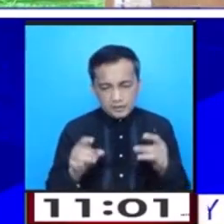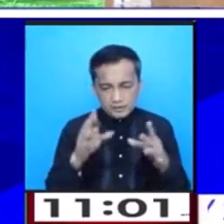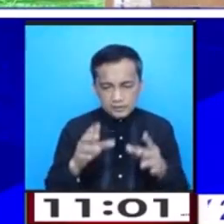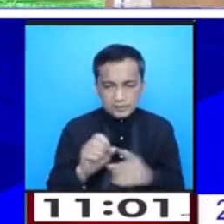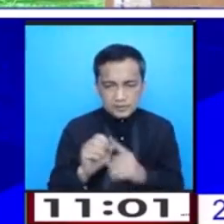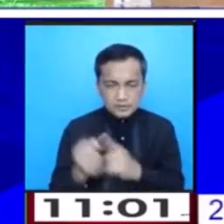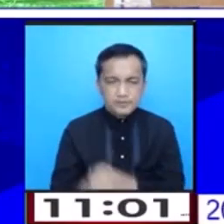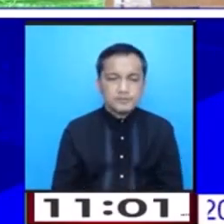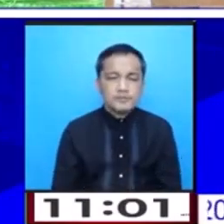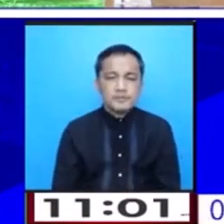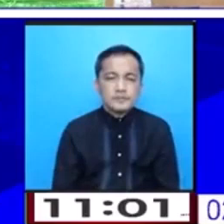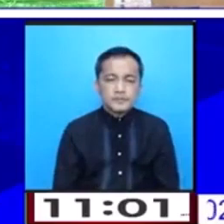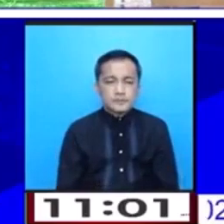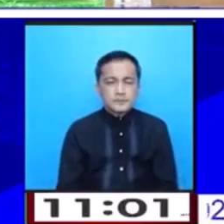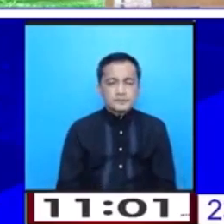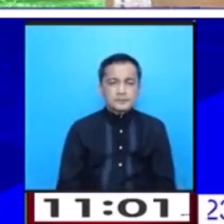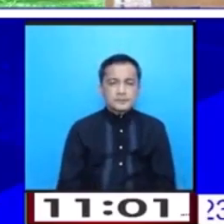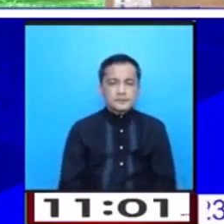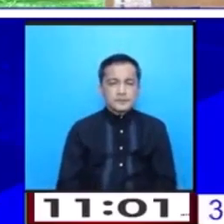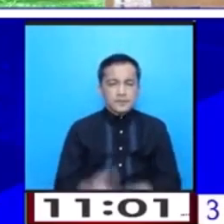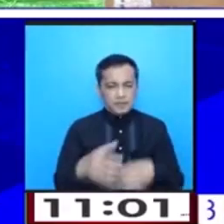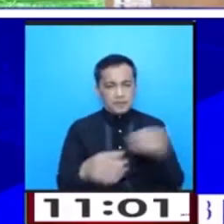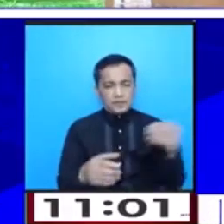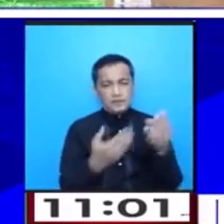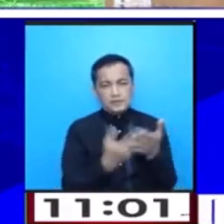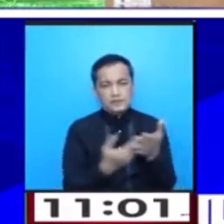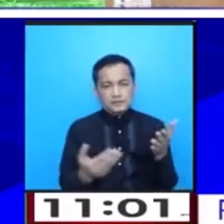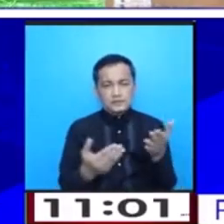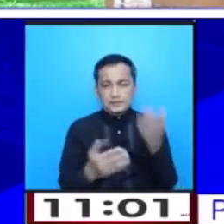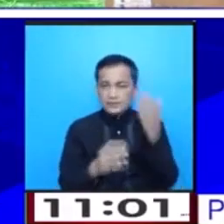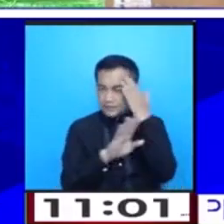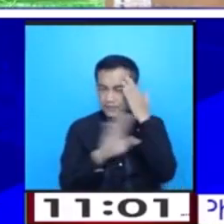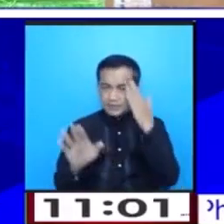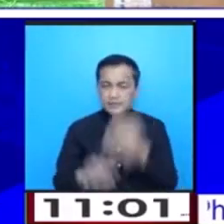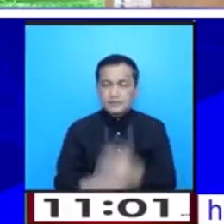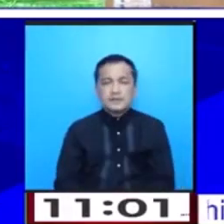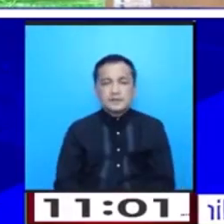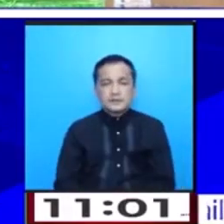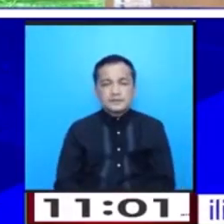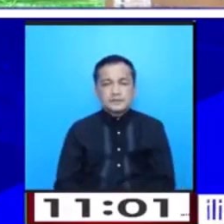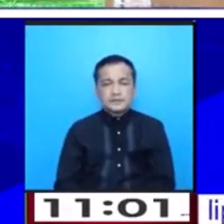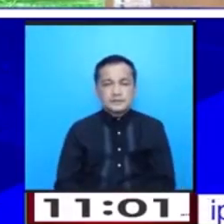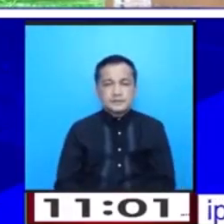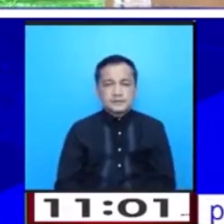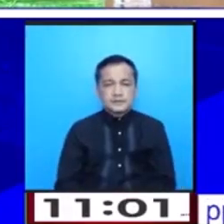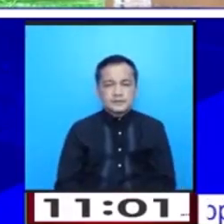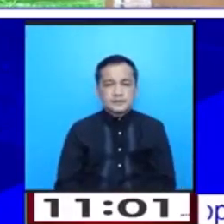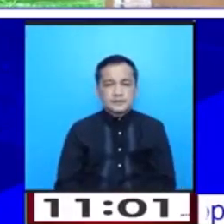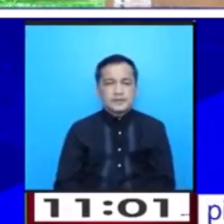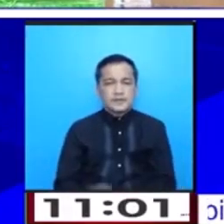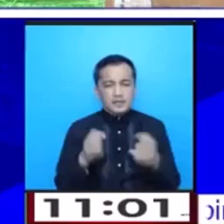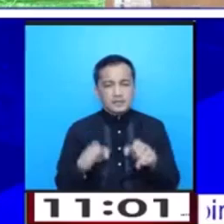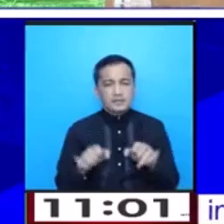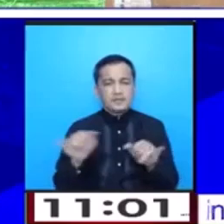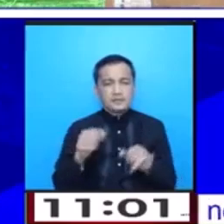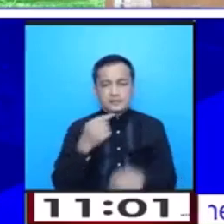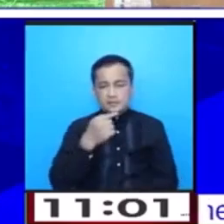of course, the external factors are known to all of us. Events like the Ukraine-Russia war,